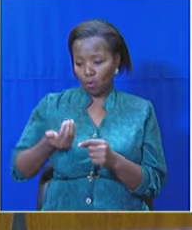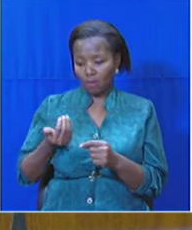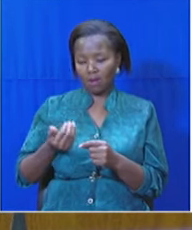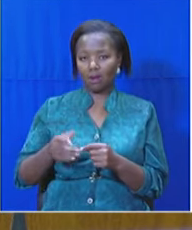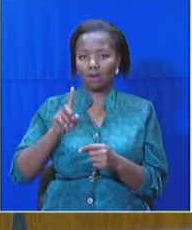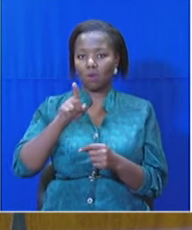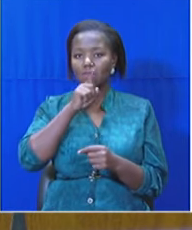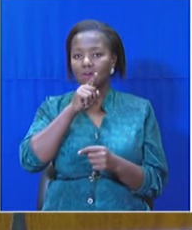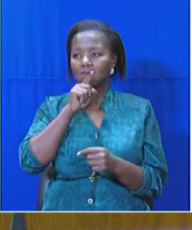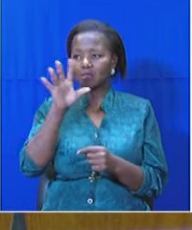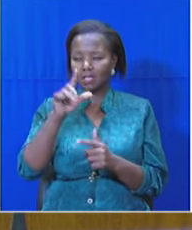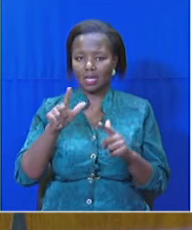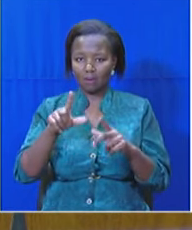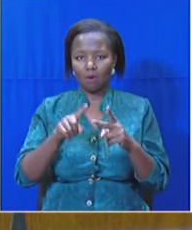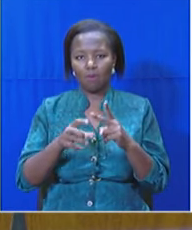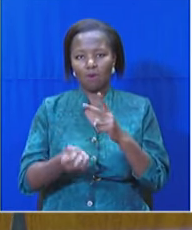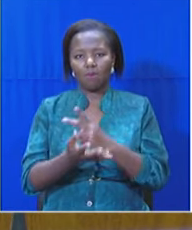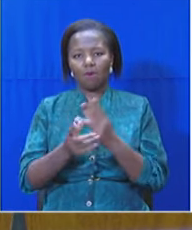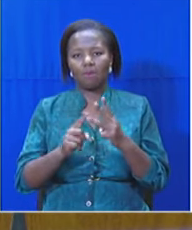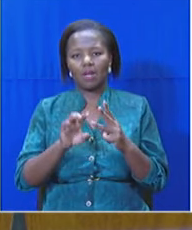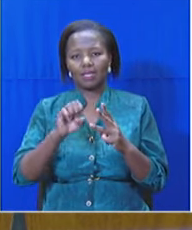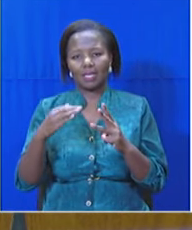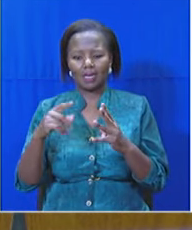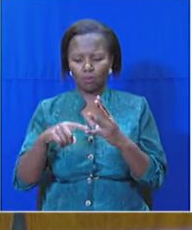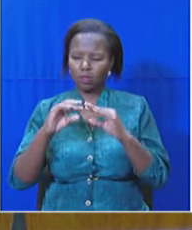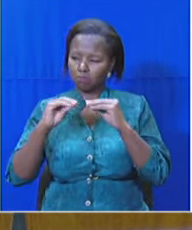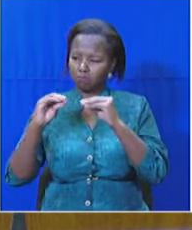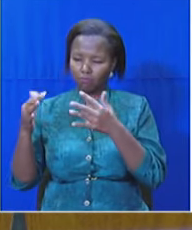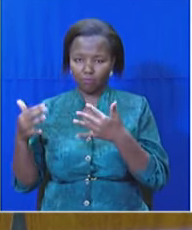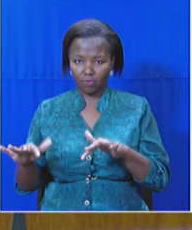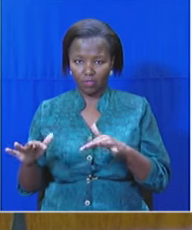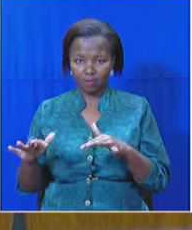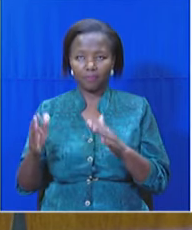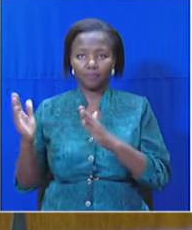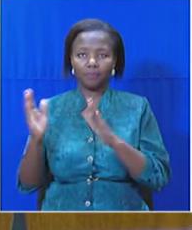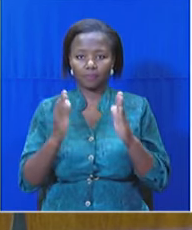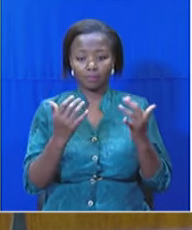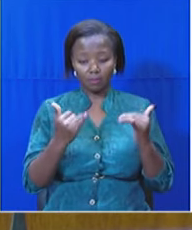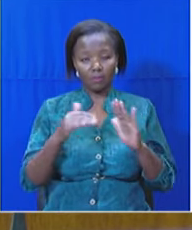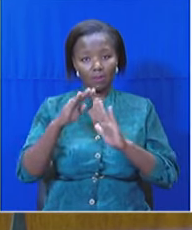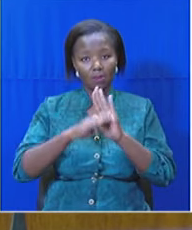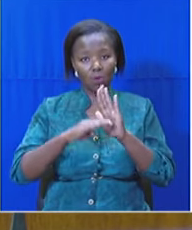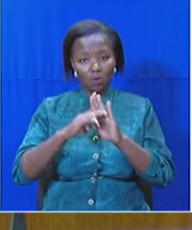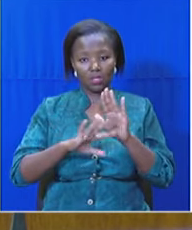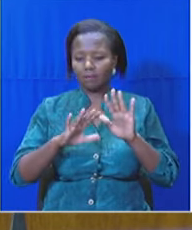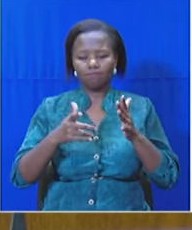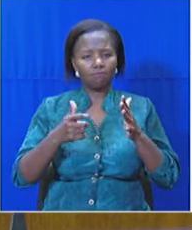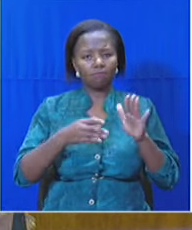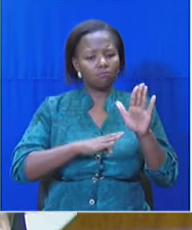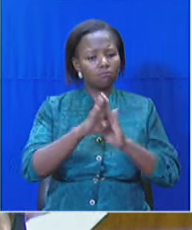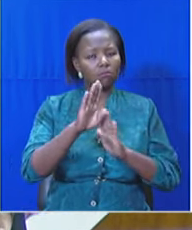in KwaZulu-Natal, Limpopo, Mpumalanga, and Eastern Cape. We have been able to drive this program through a partnership